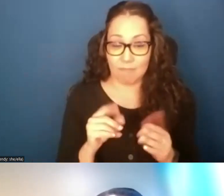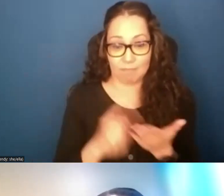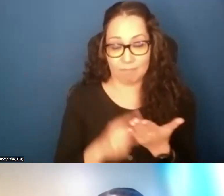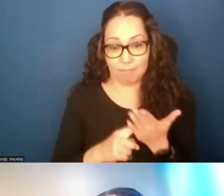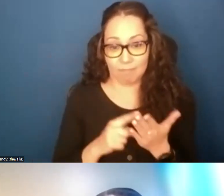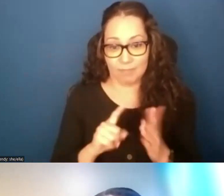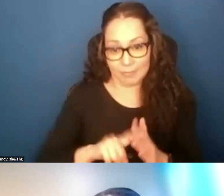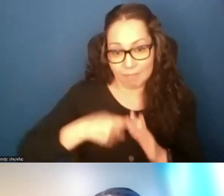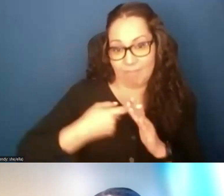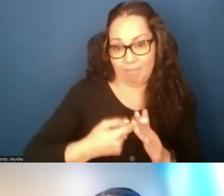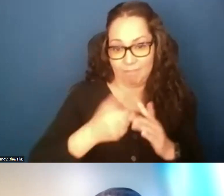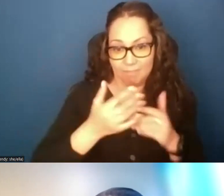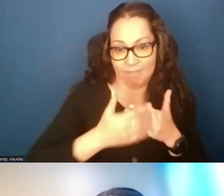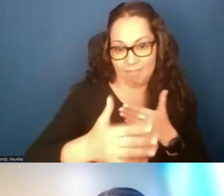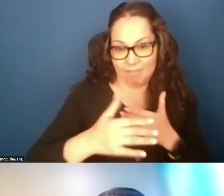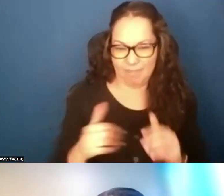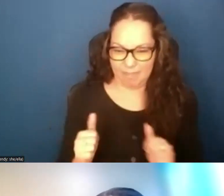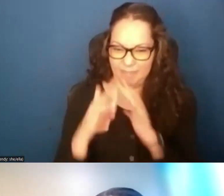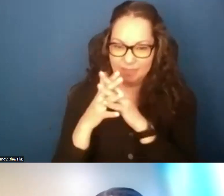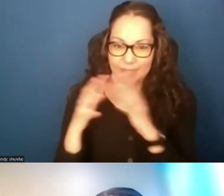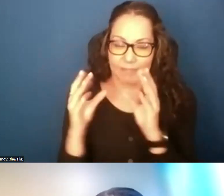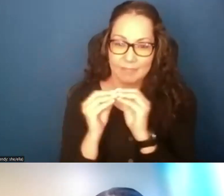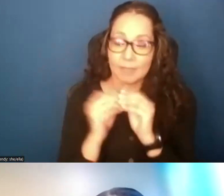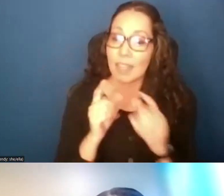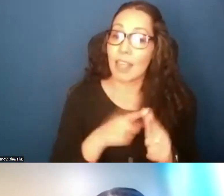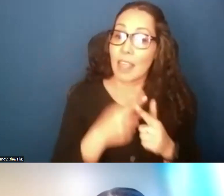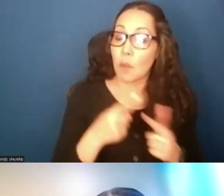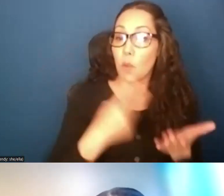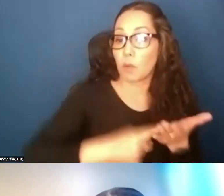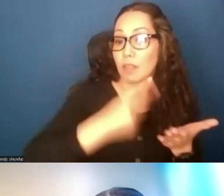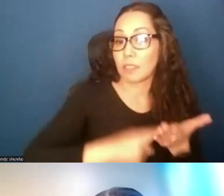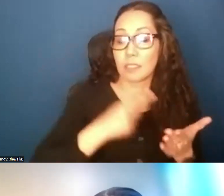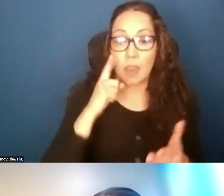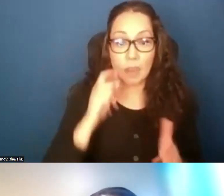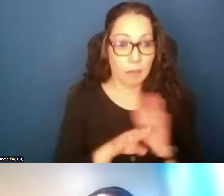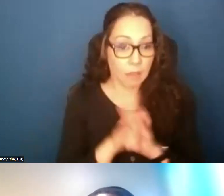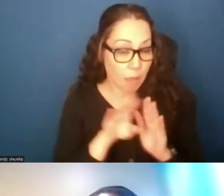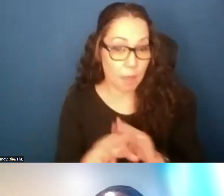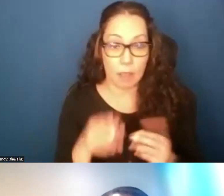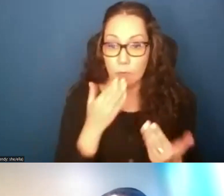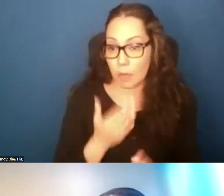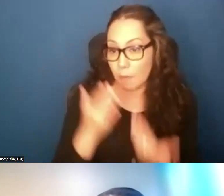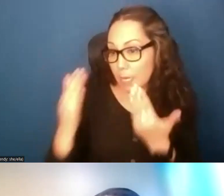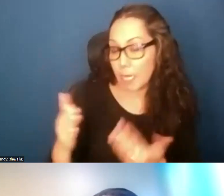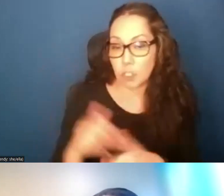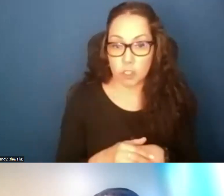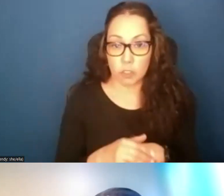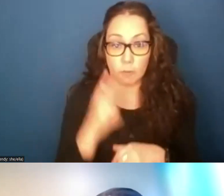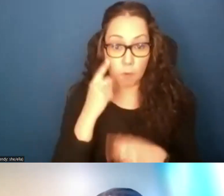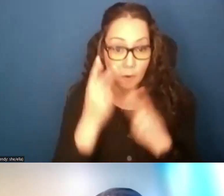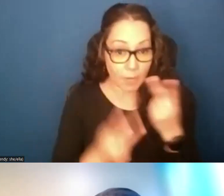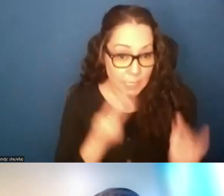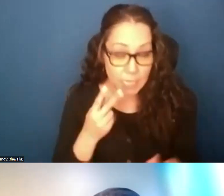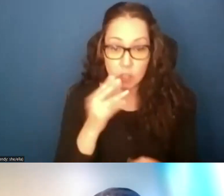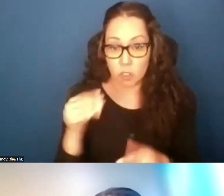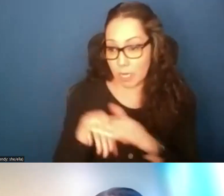Then we will cover three important topics as we advance towards developing recommendations for visitation and